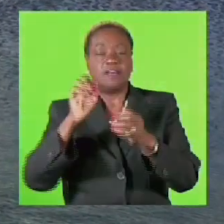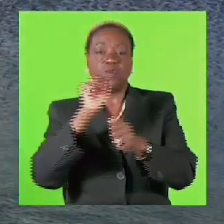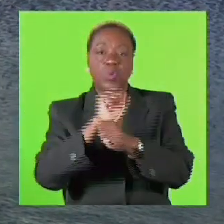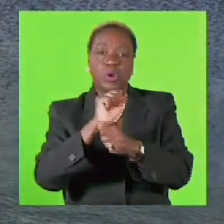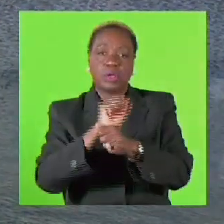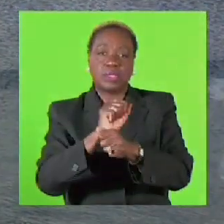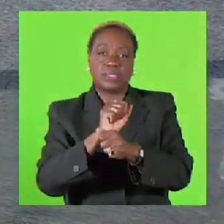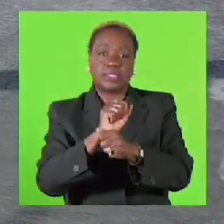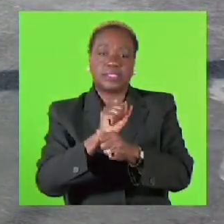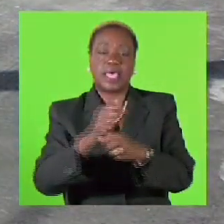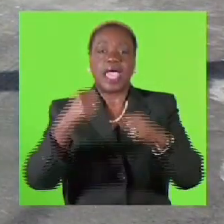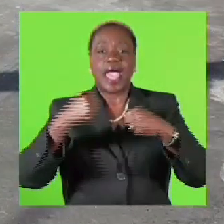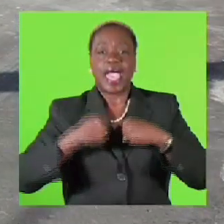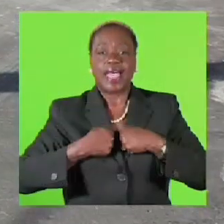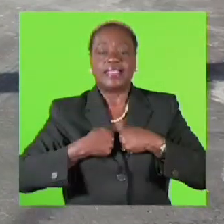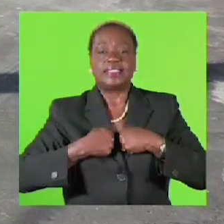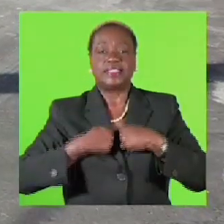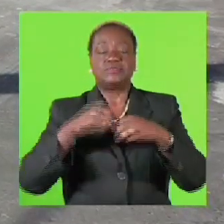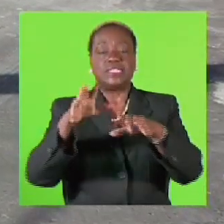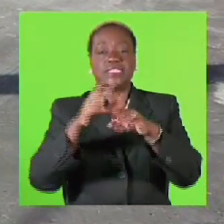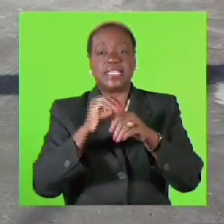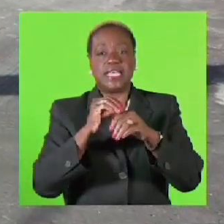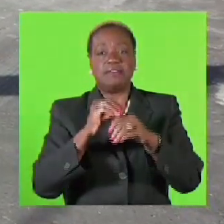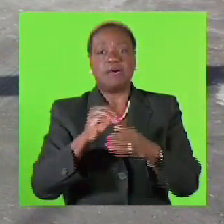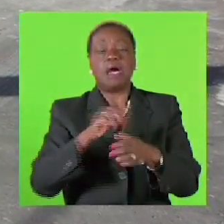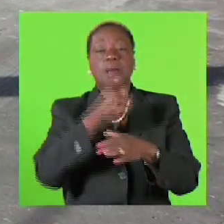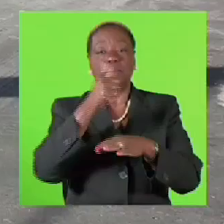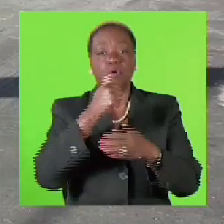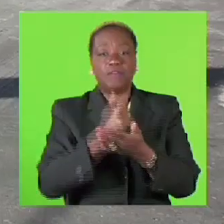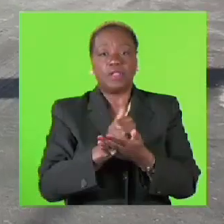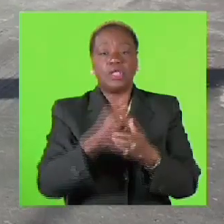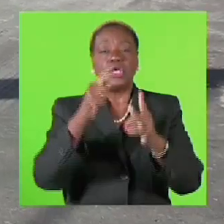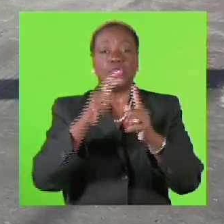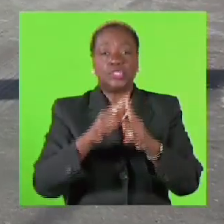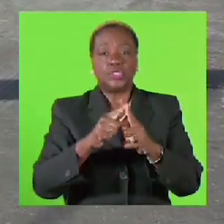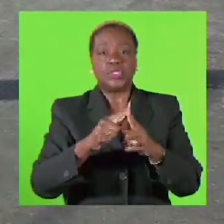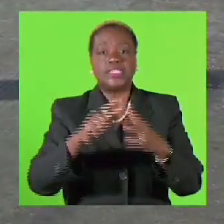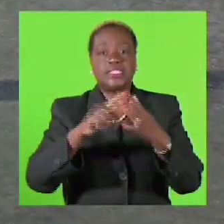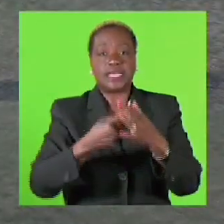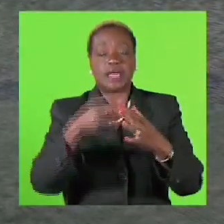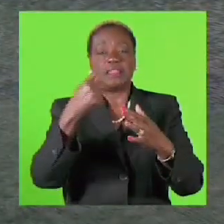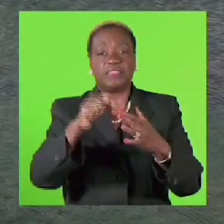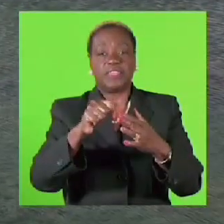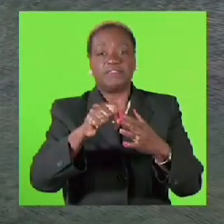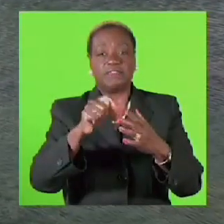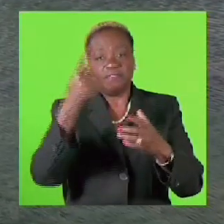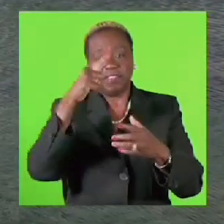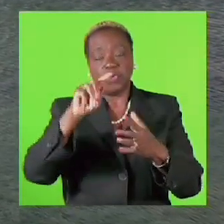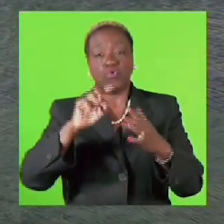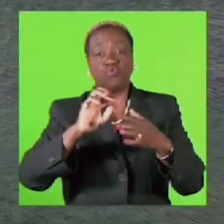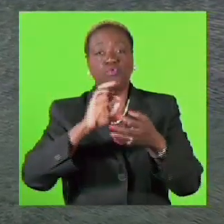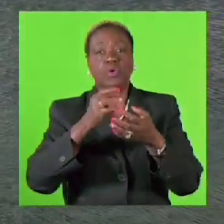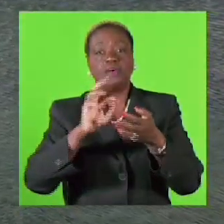Works has received approval to proceed with the repair of this thoroughfare.